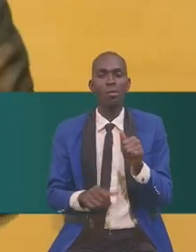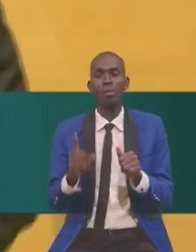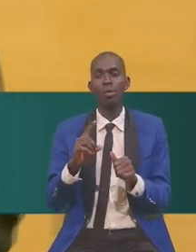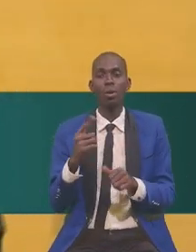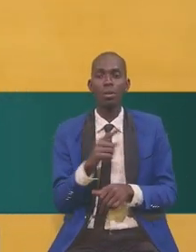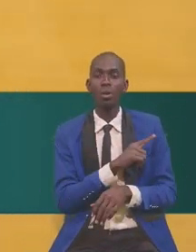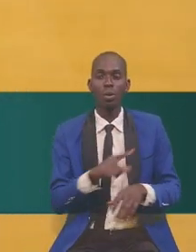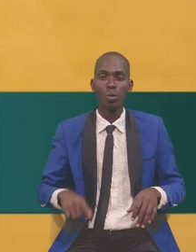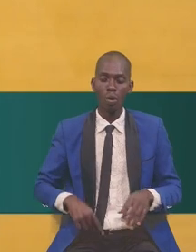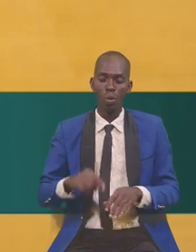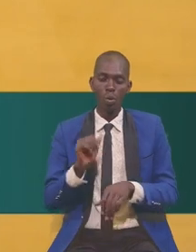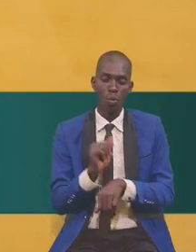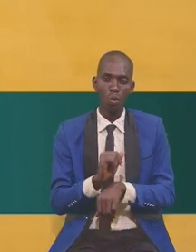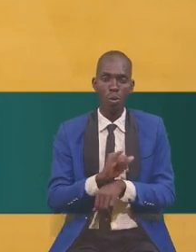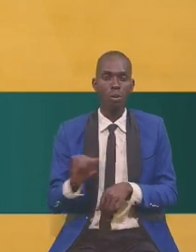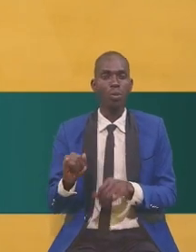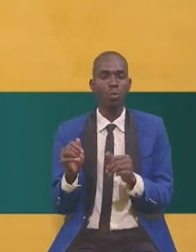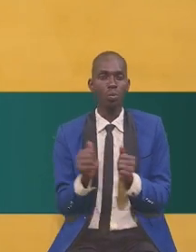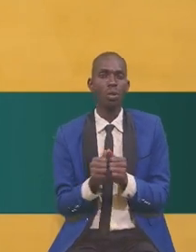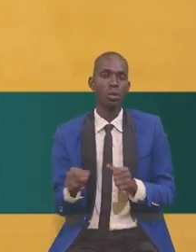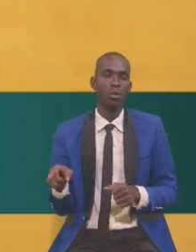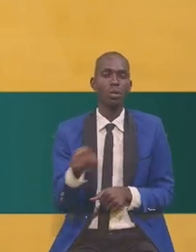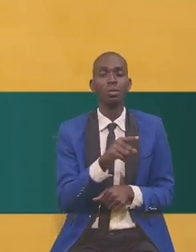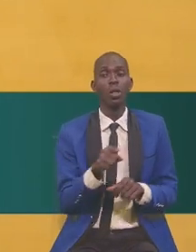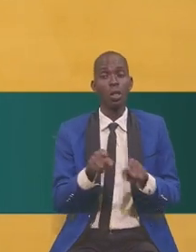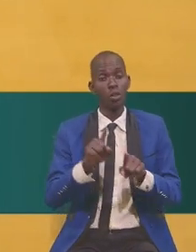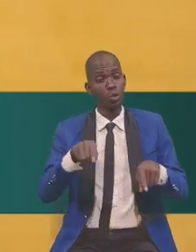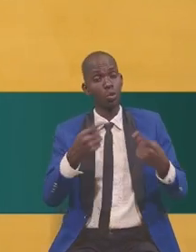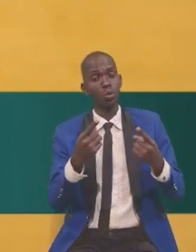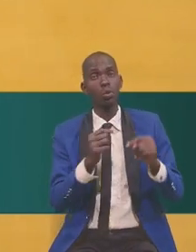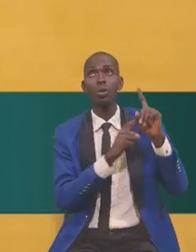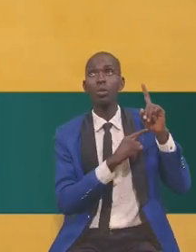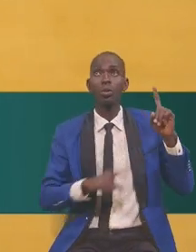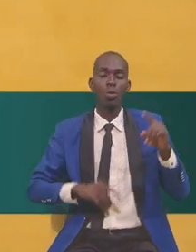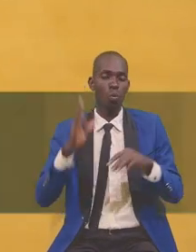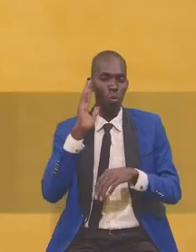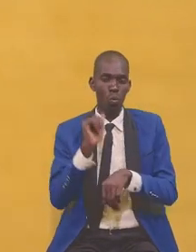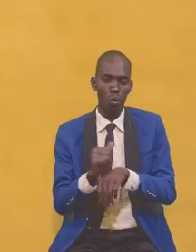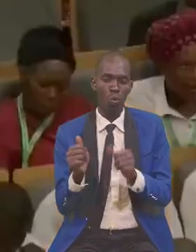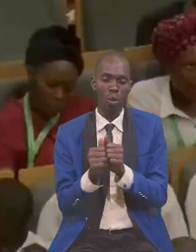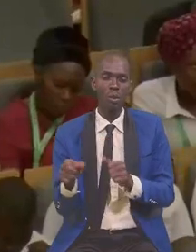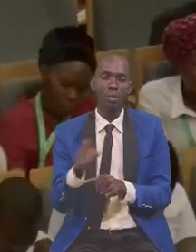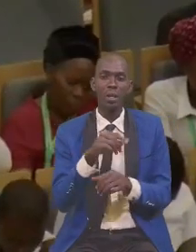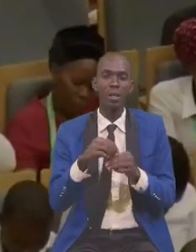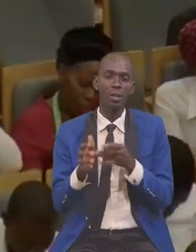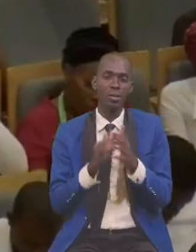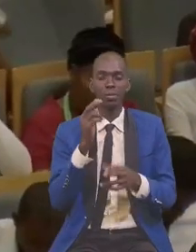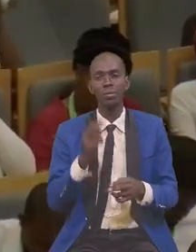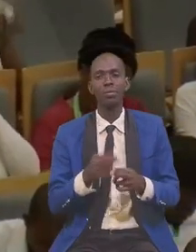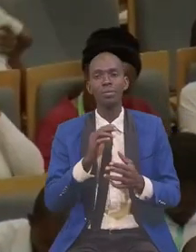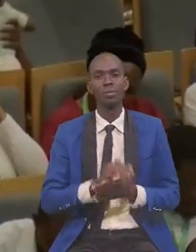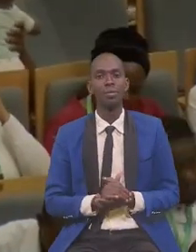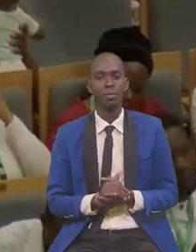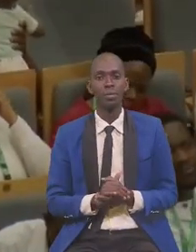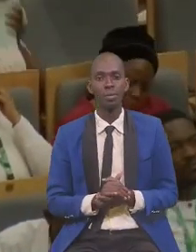Lord walking with them. As you go, the Lord will walk with you.